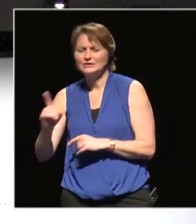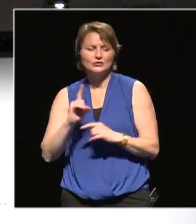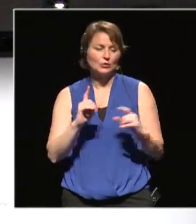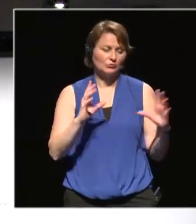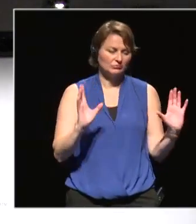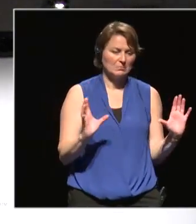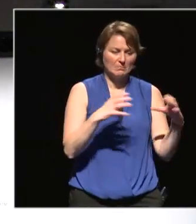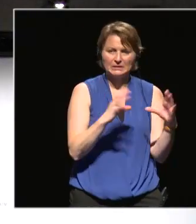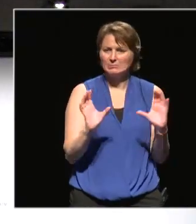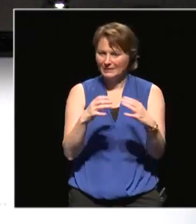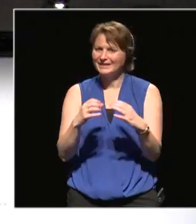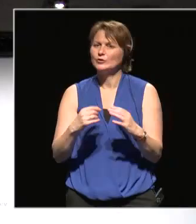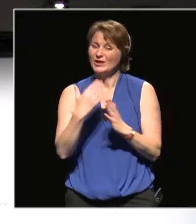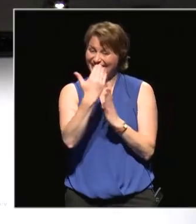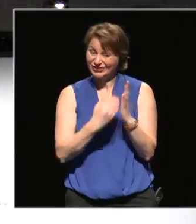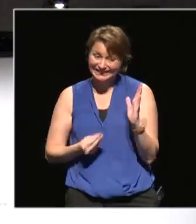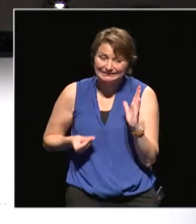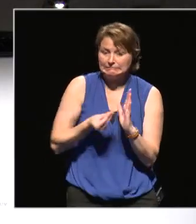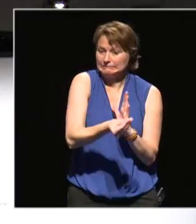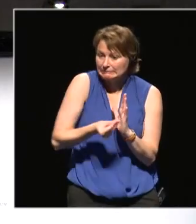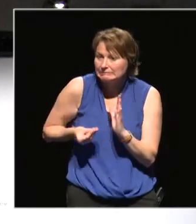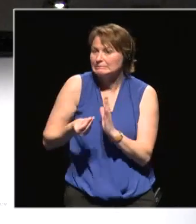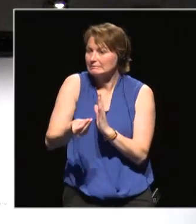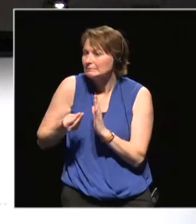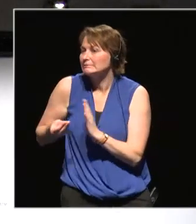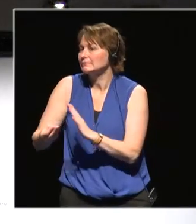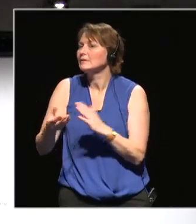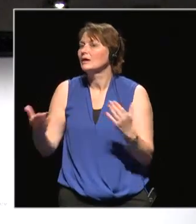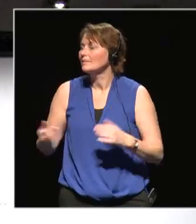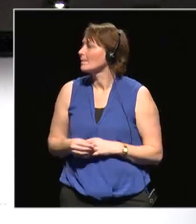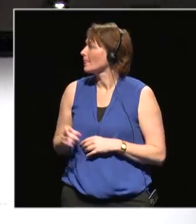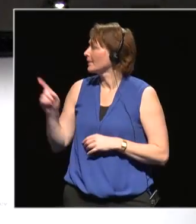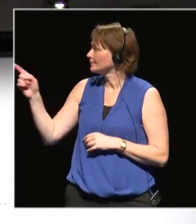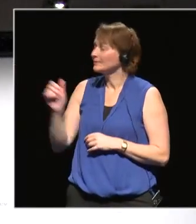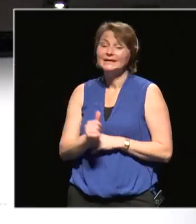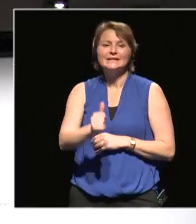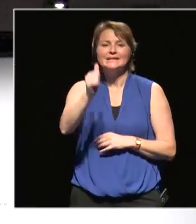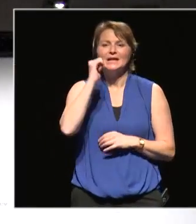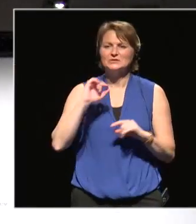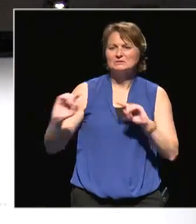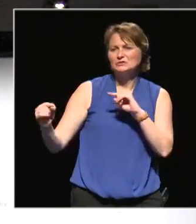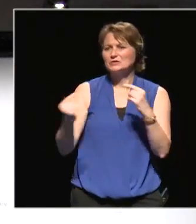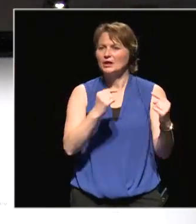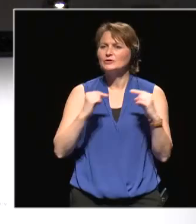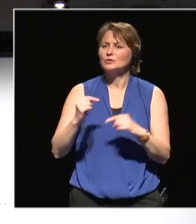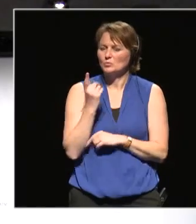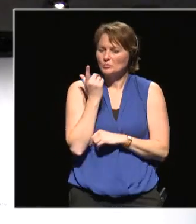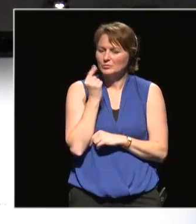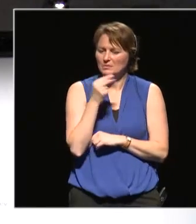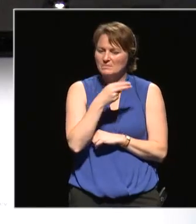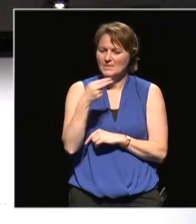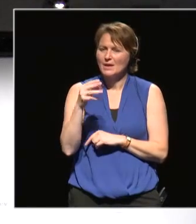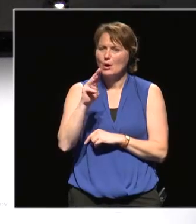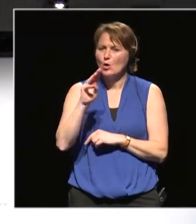to drive this agenda? We had a discussion yesterday with Mrs. Mogherini about building consensus, and there are